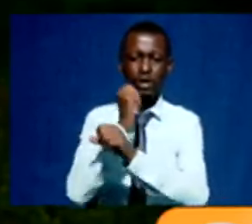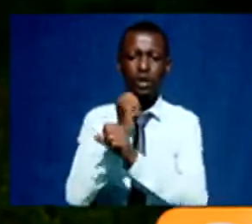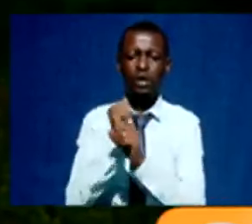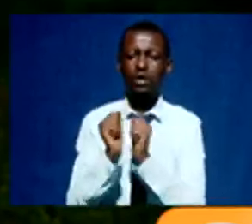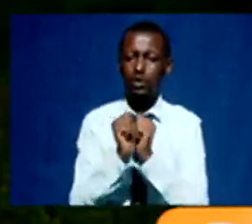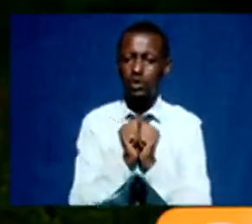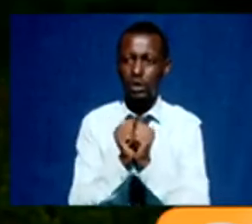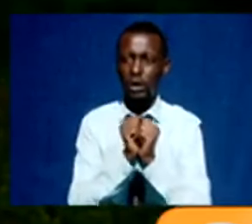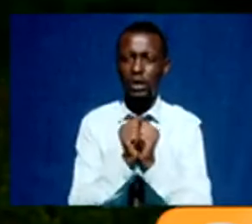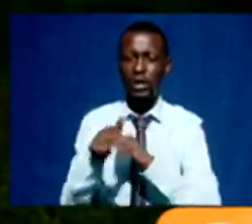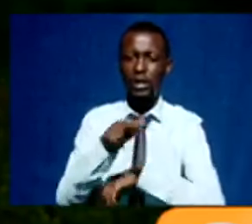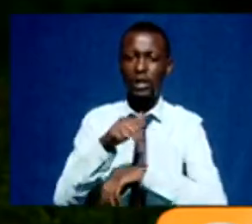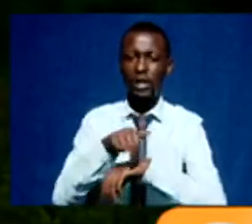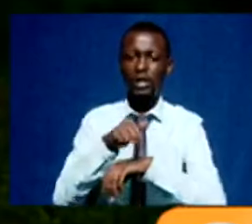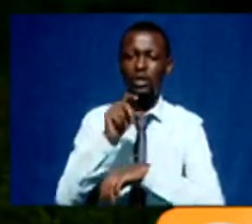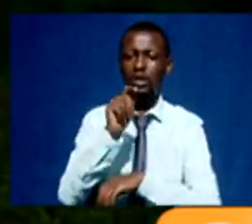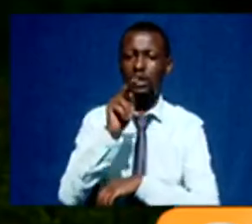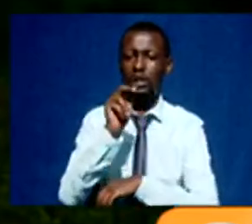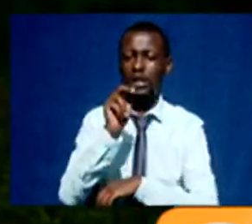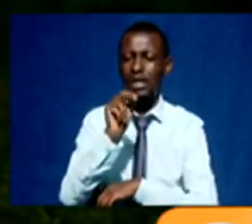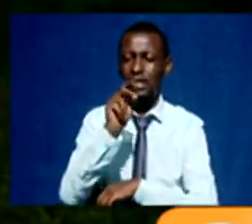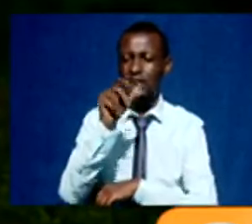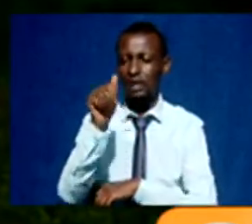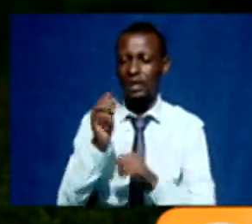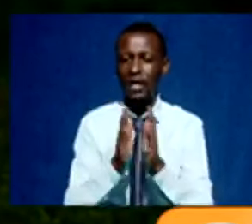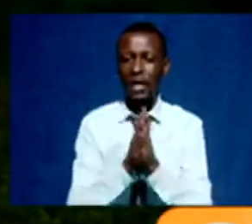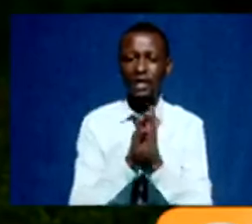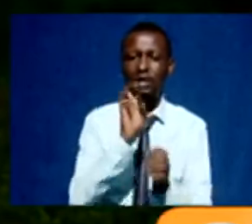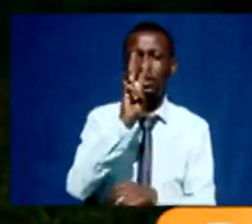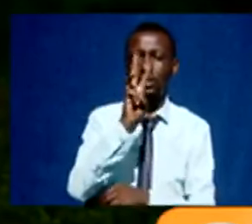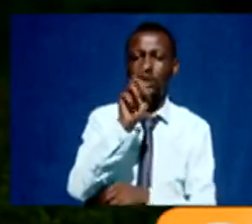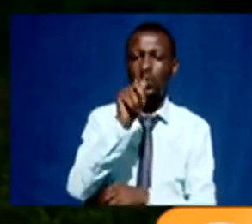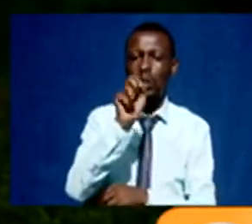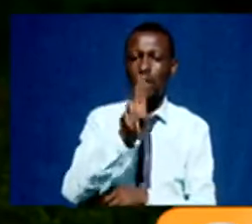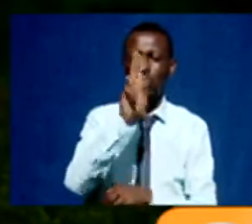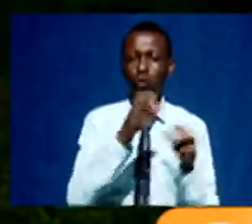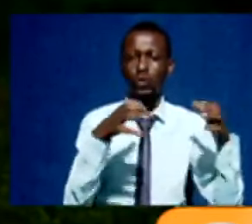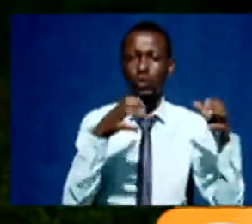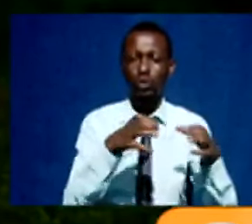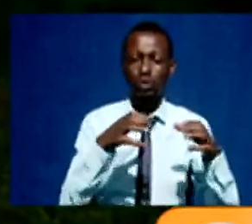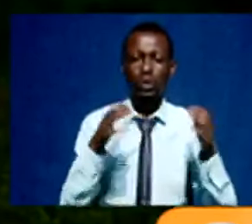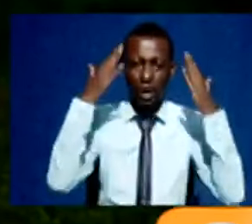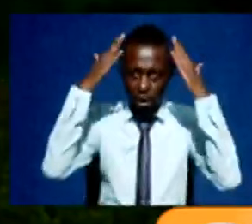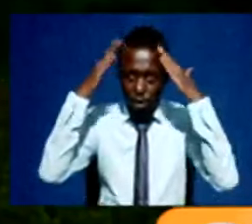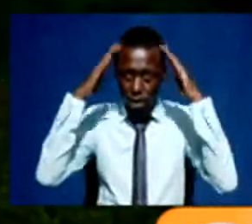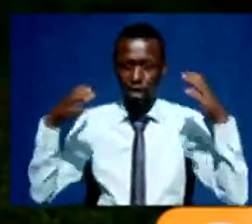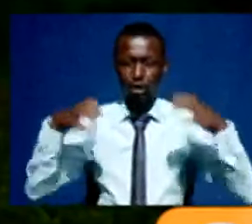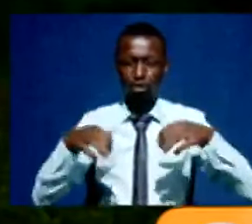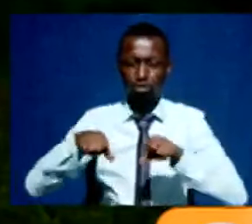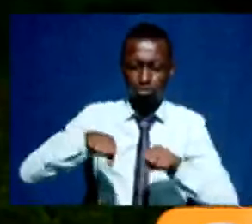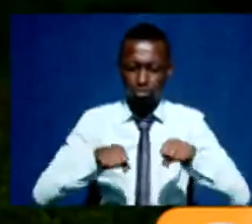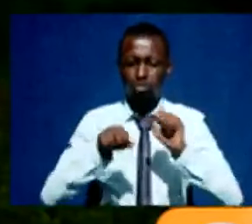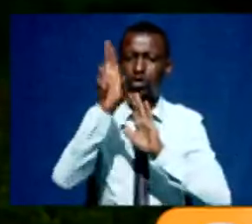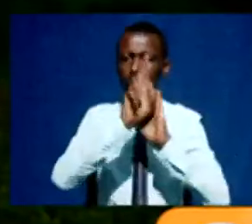collaboration with the National Transport and Safety Authority. Now, the program sensitized riders on road safety measures that will